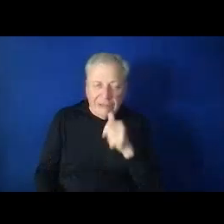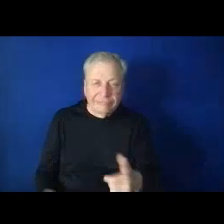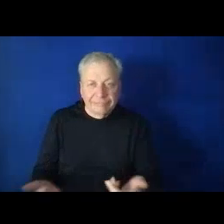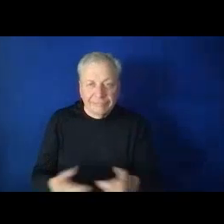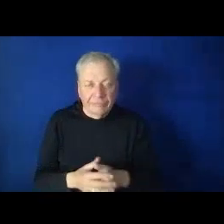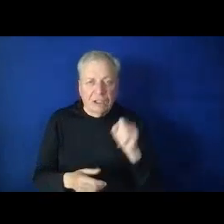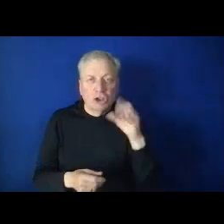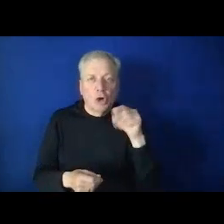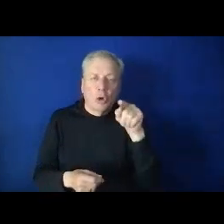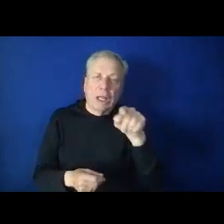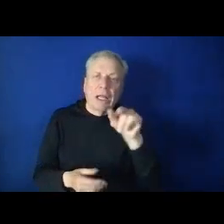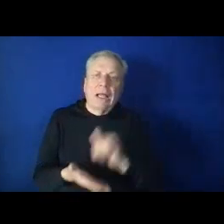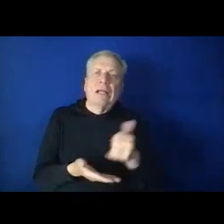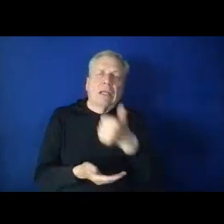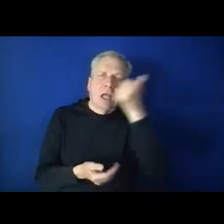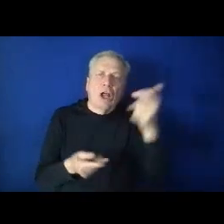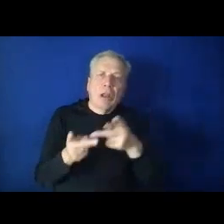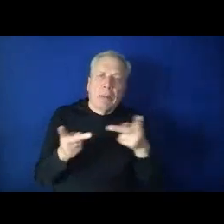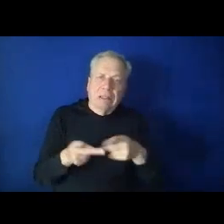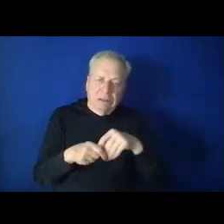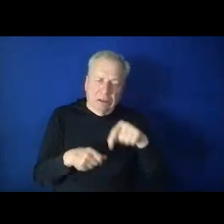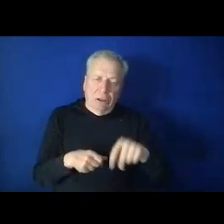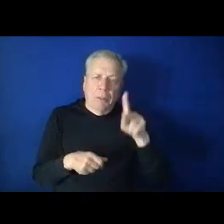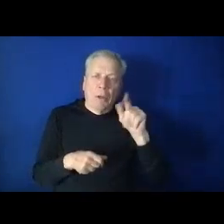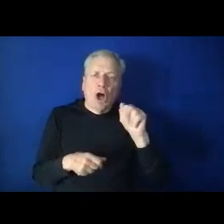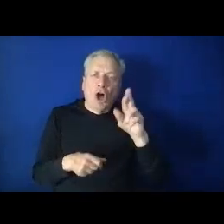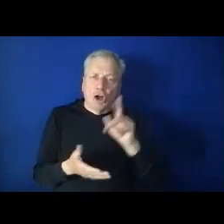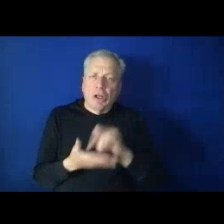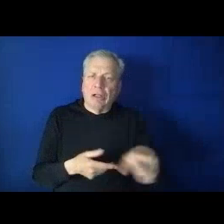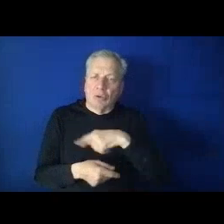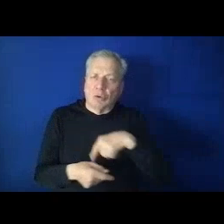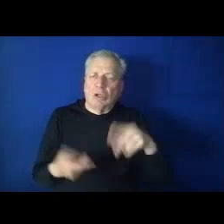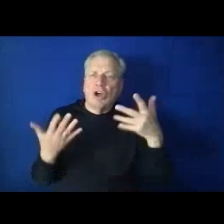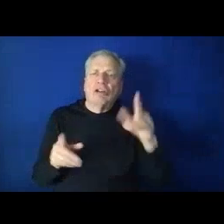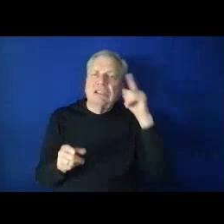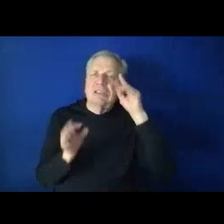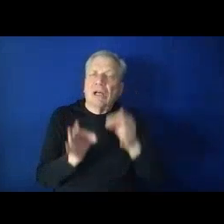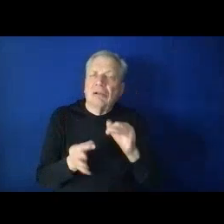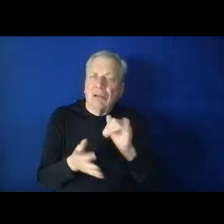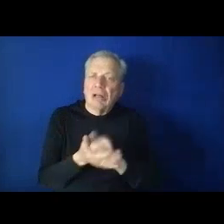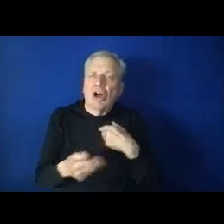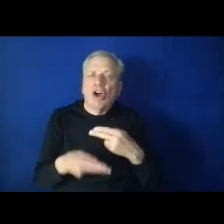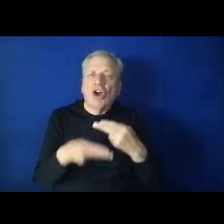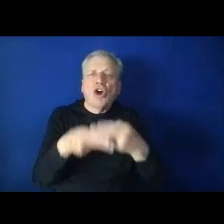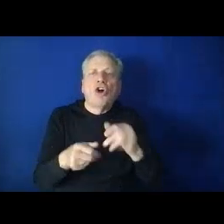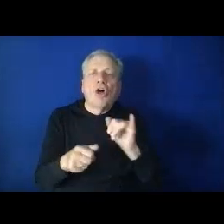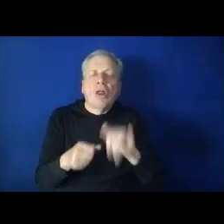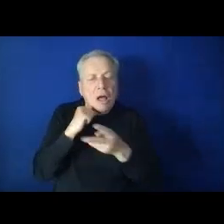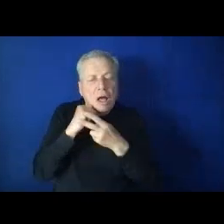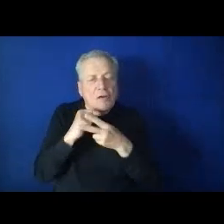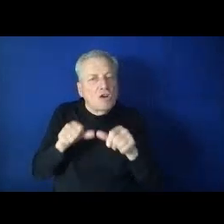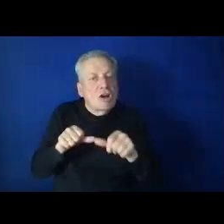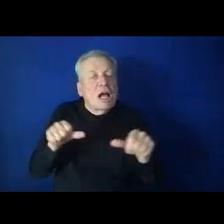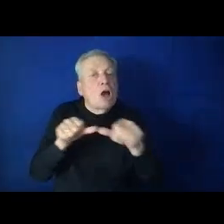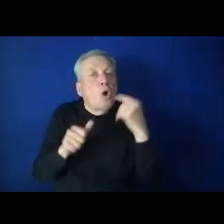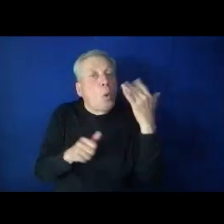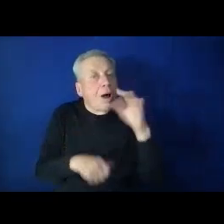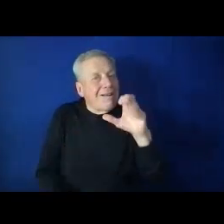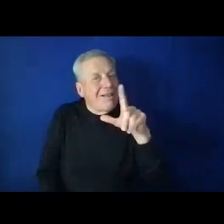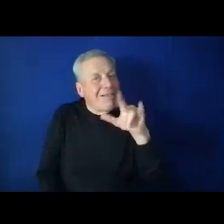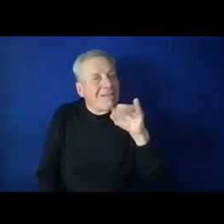So this is another place in the park, Beckler, that we decided to call a conservation area because with climate change,